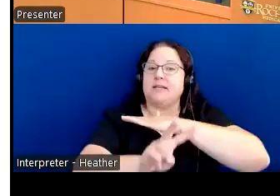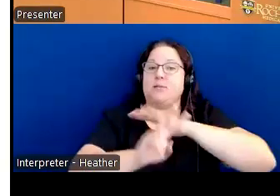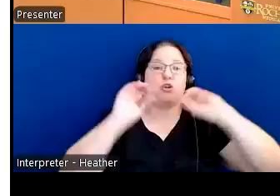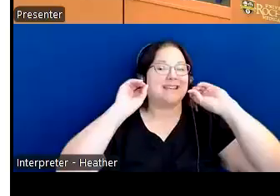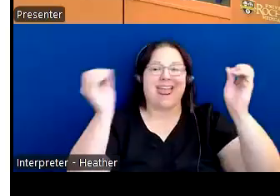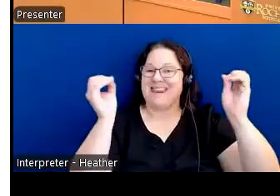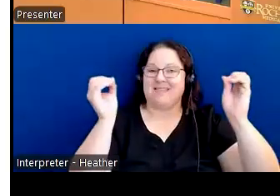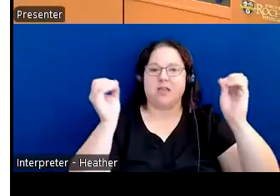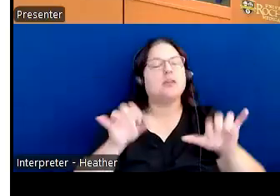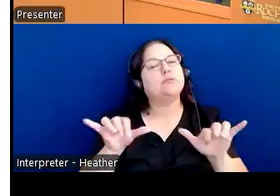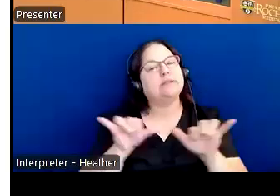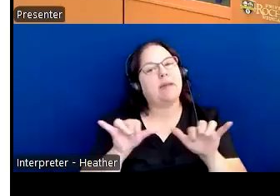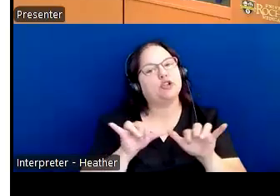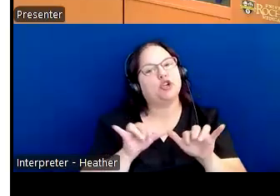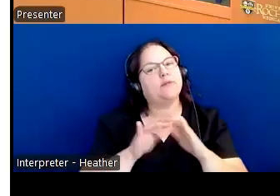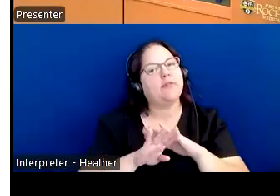The goal was to measure.